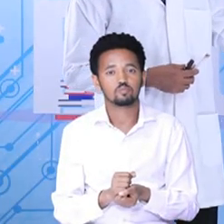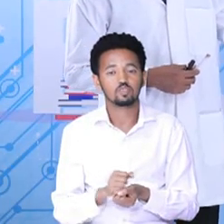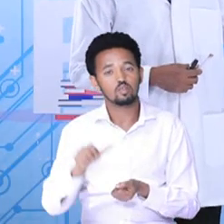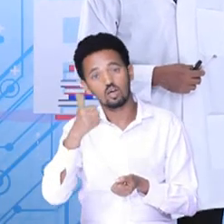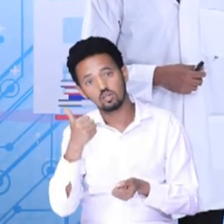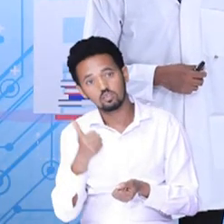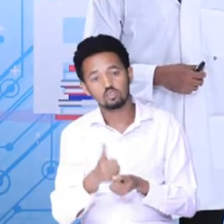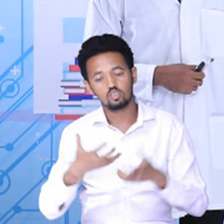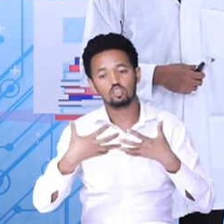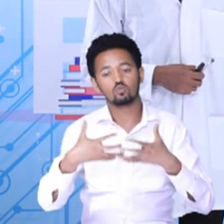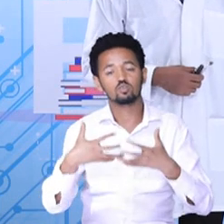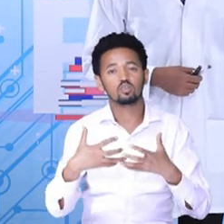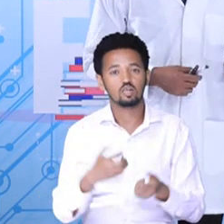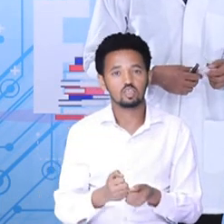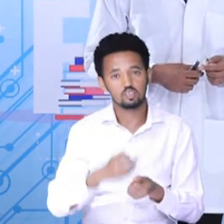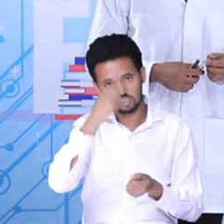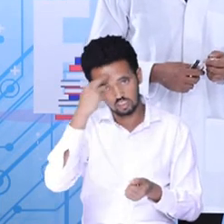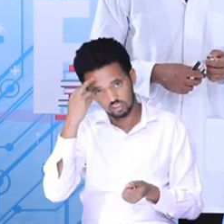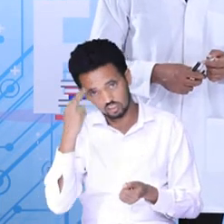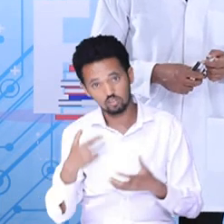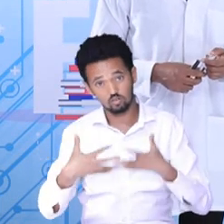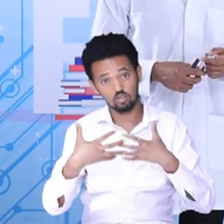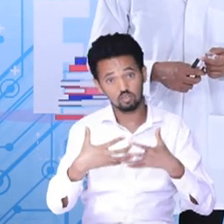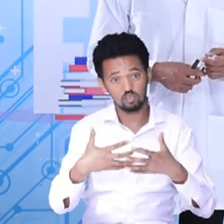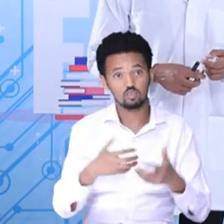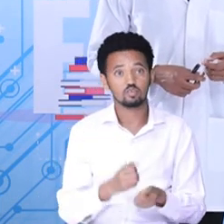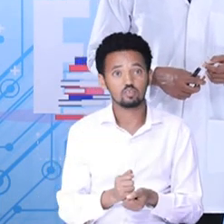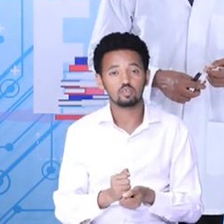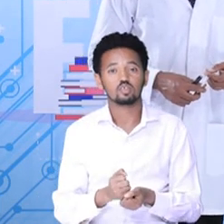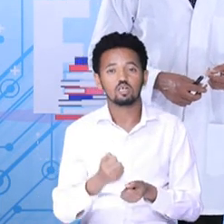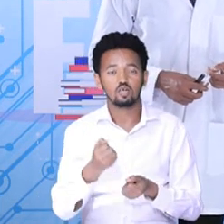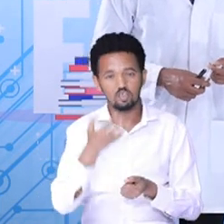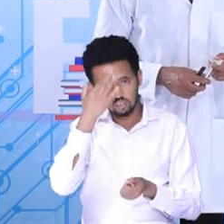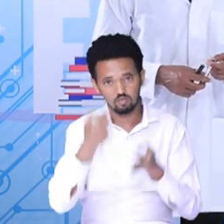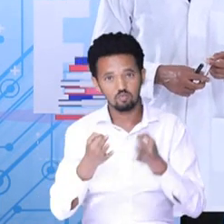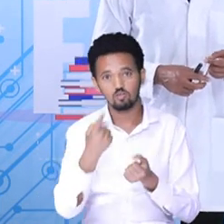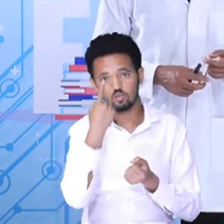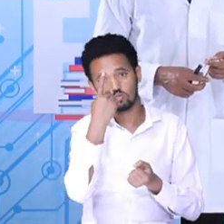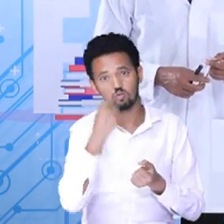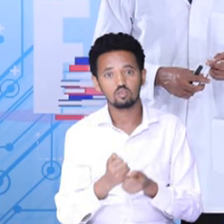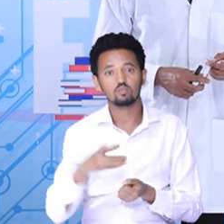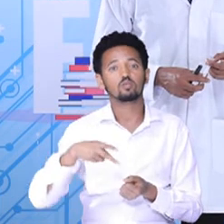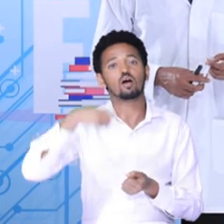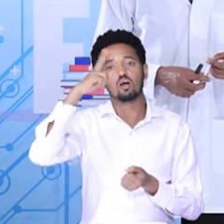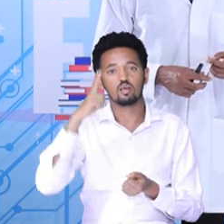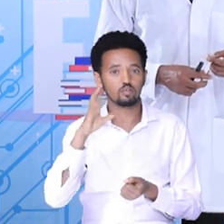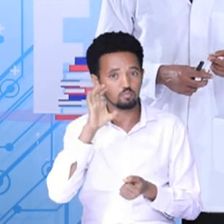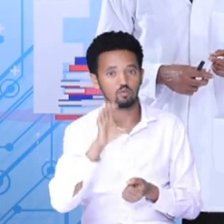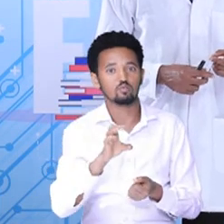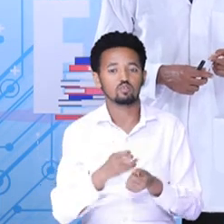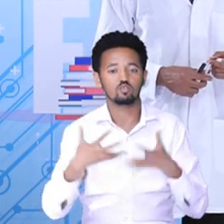Another one is industrialization. In case of industrialization, if one settlement have high amount of